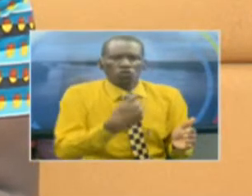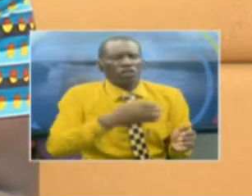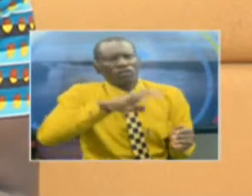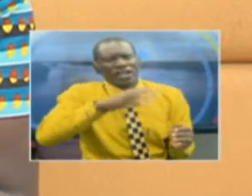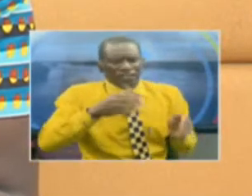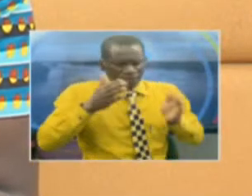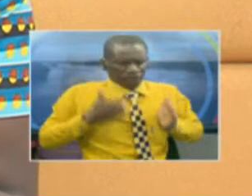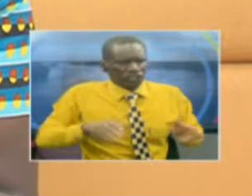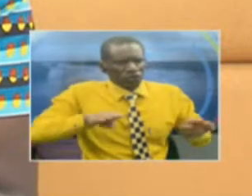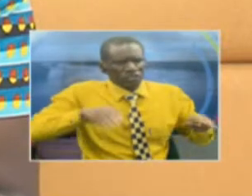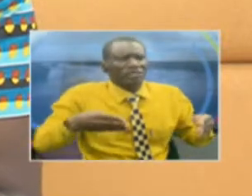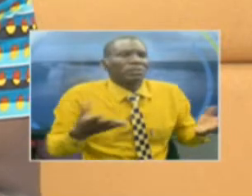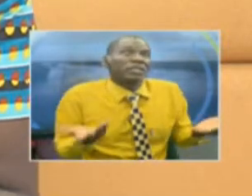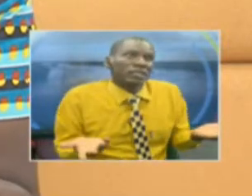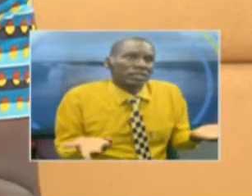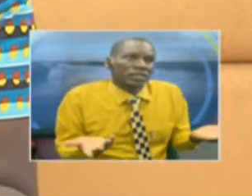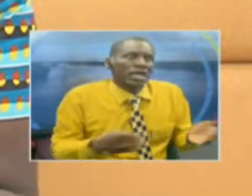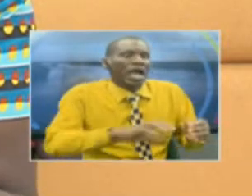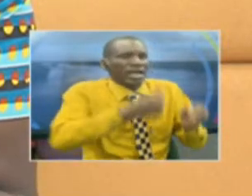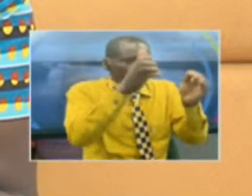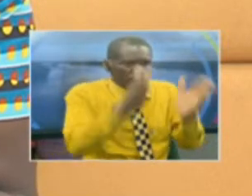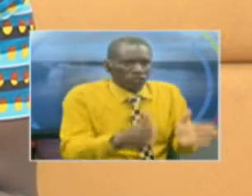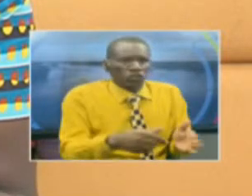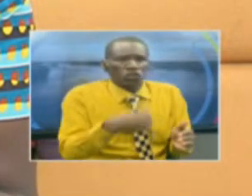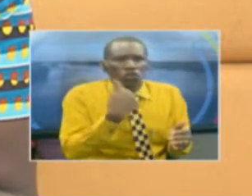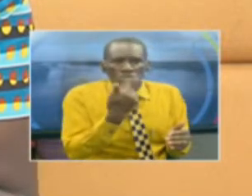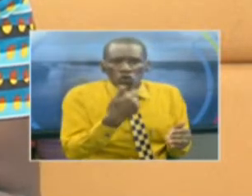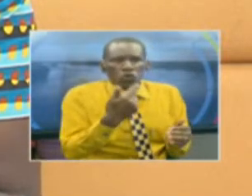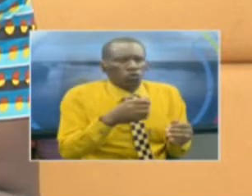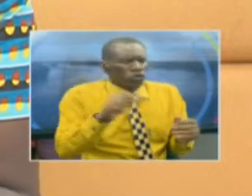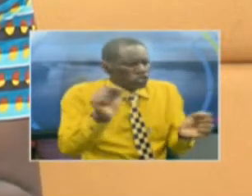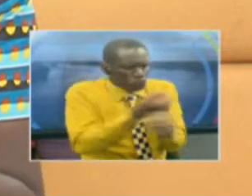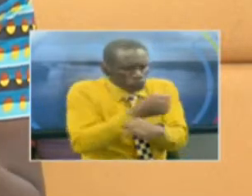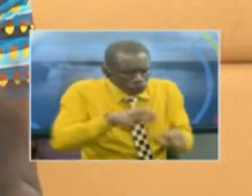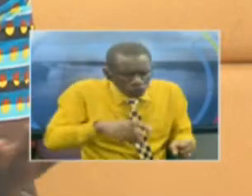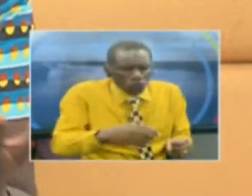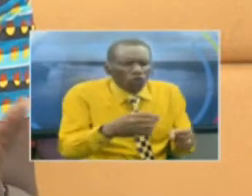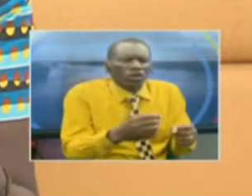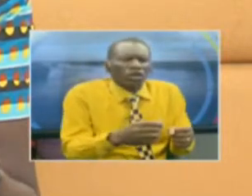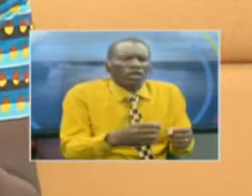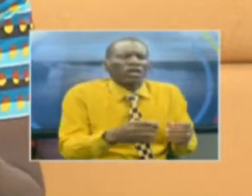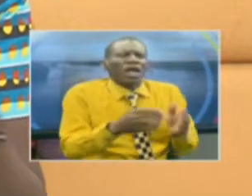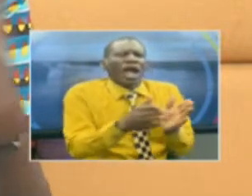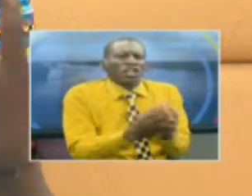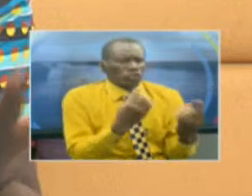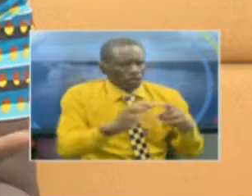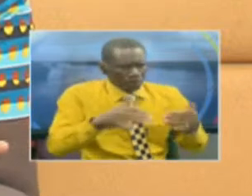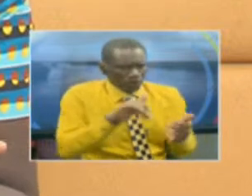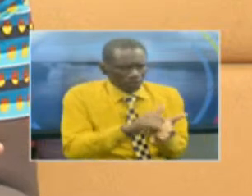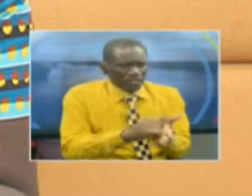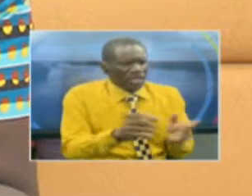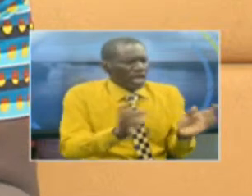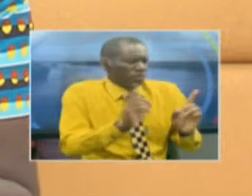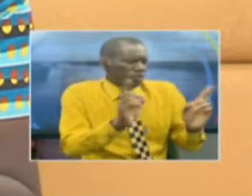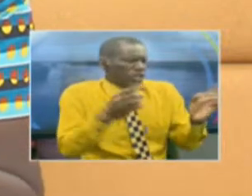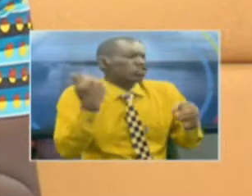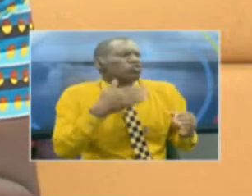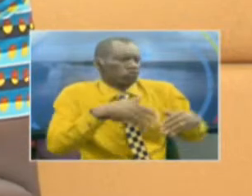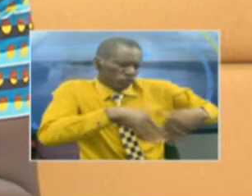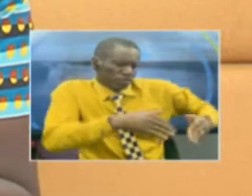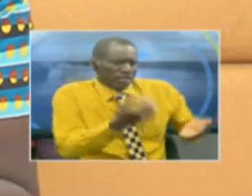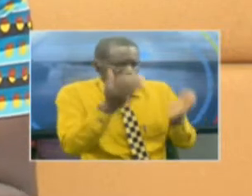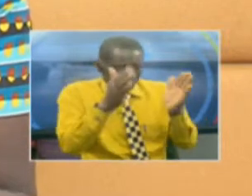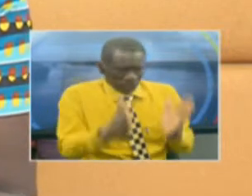physical impairment, another one who totally can't walk. And by talking about this, I don't mean to stigmatize any, it's just to say they